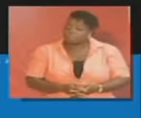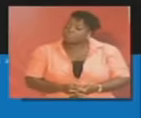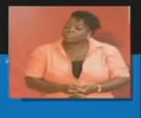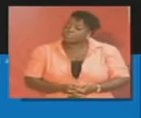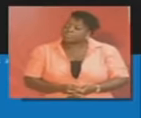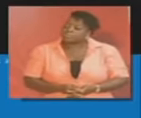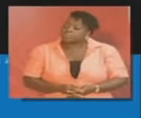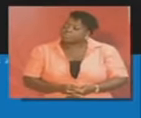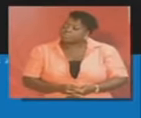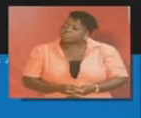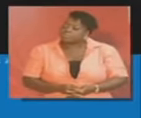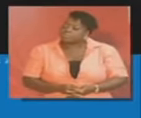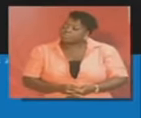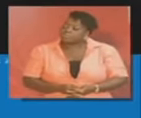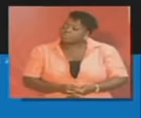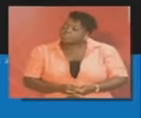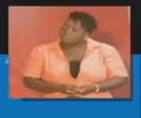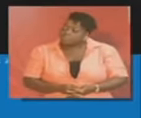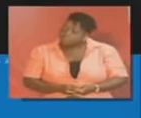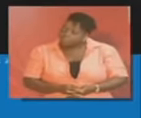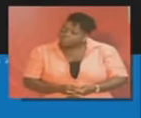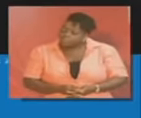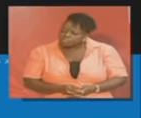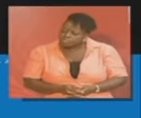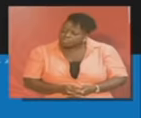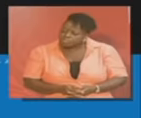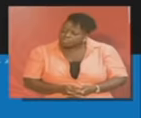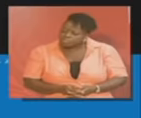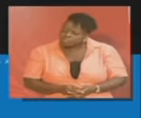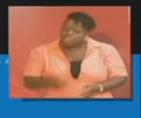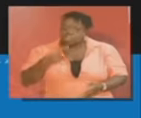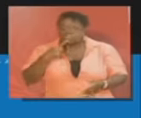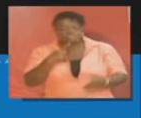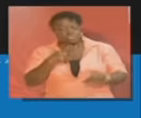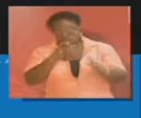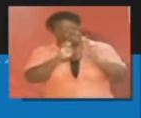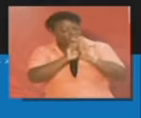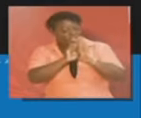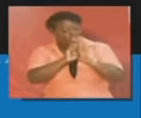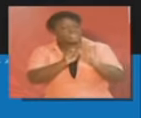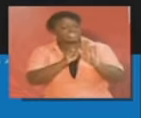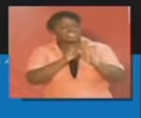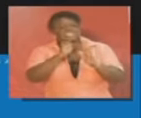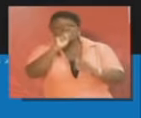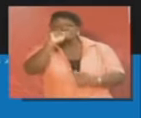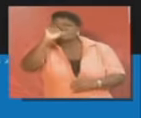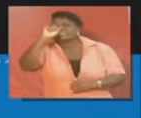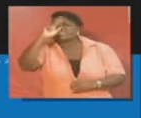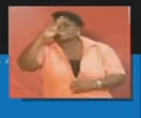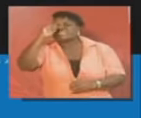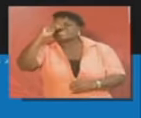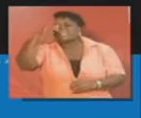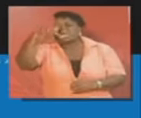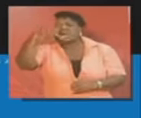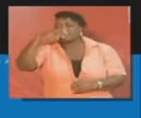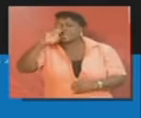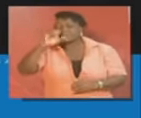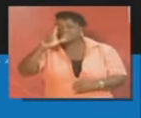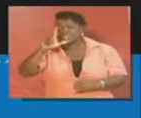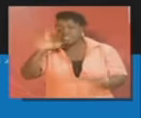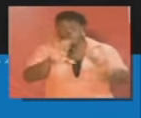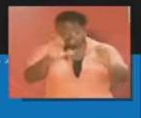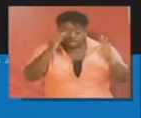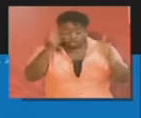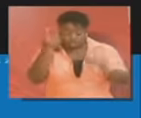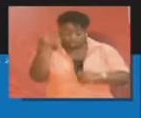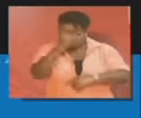Dr. Hines, just to follow up, so are you saying that in terms of the samples, that, for example, samples done on one day,